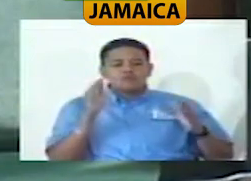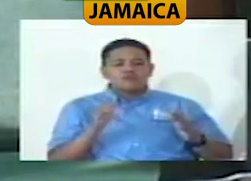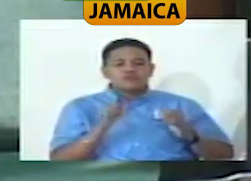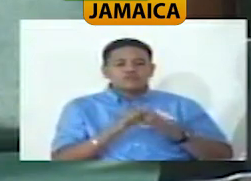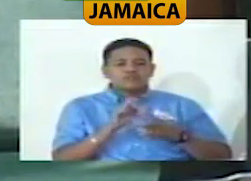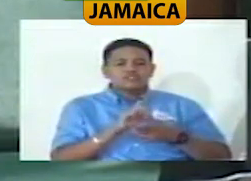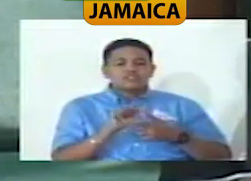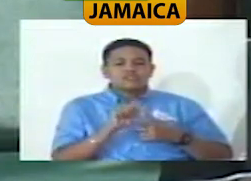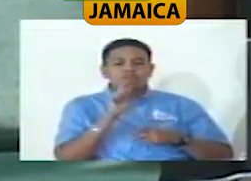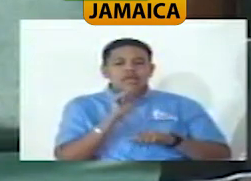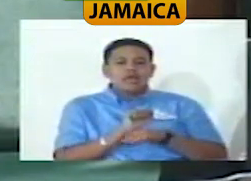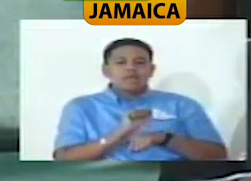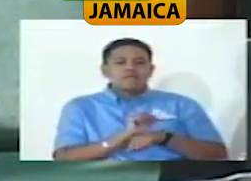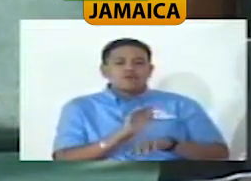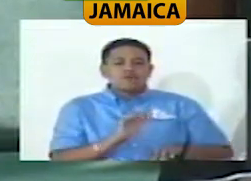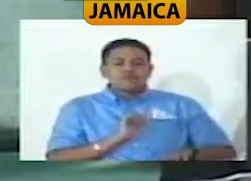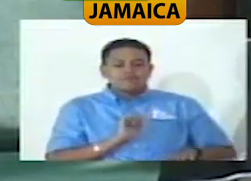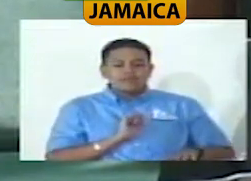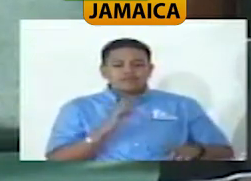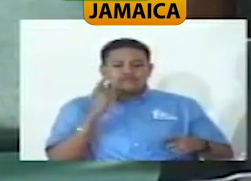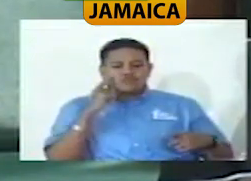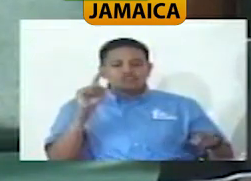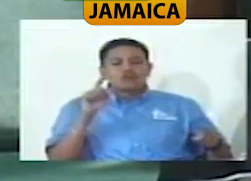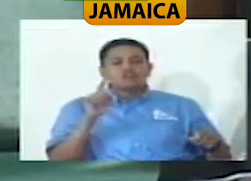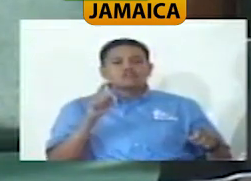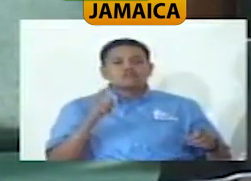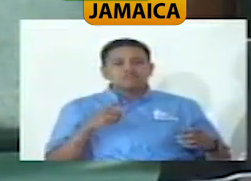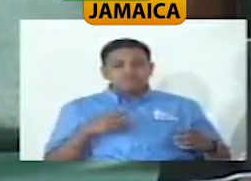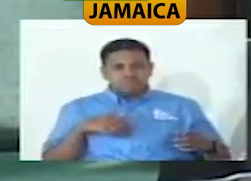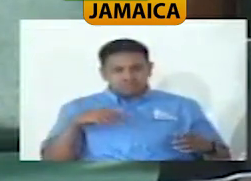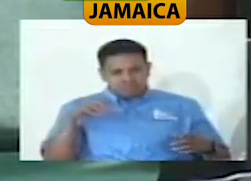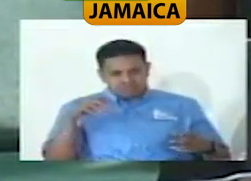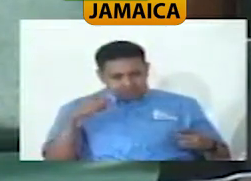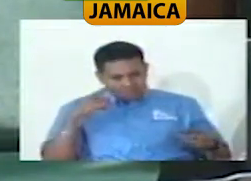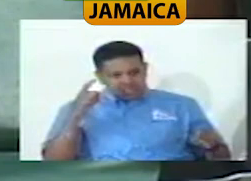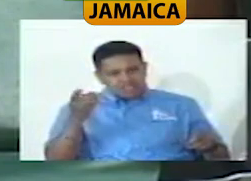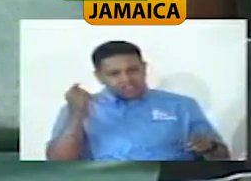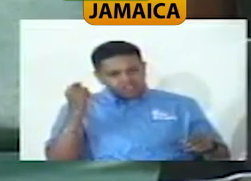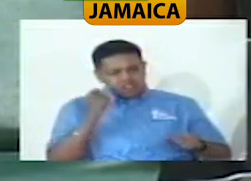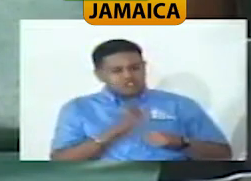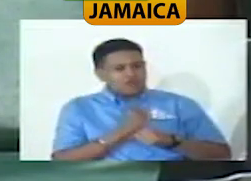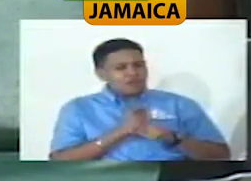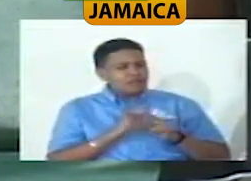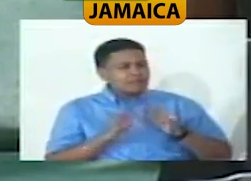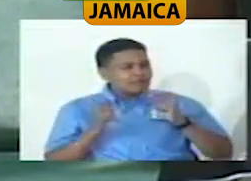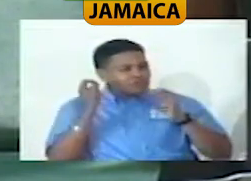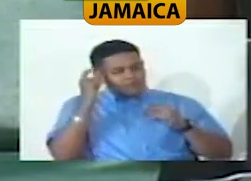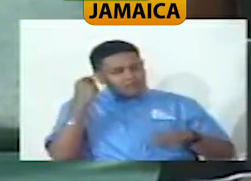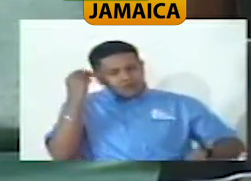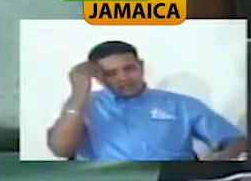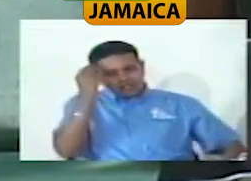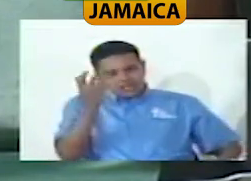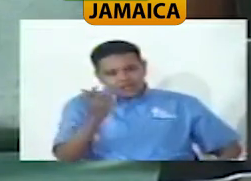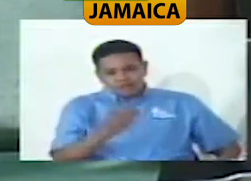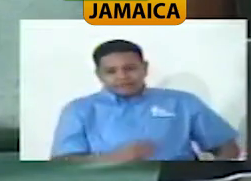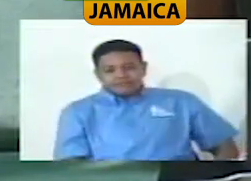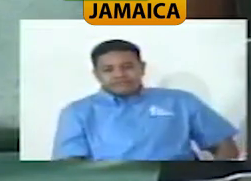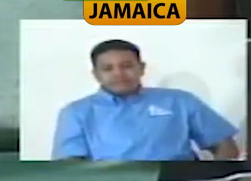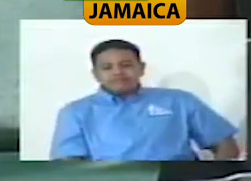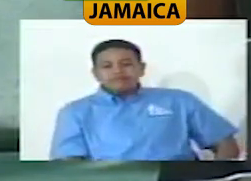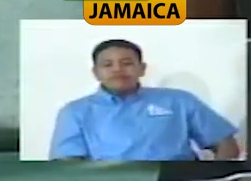disabilities, employment, and I was successful in the bid. But I said to her, Minister,